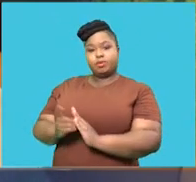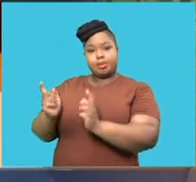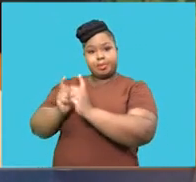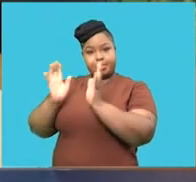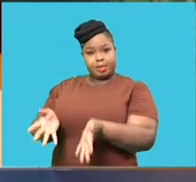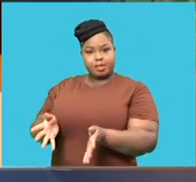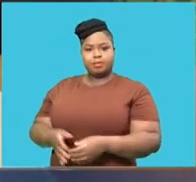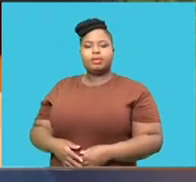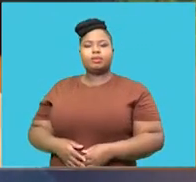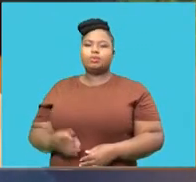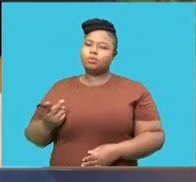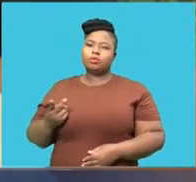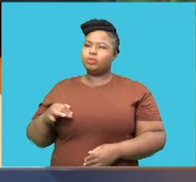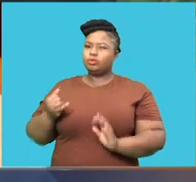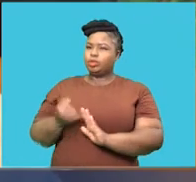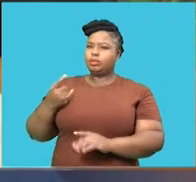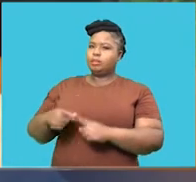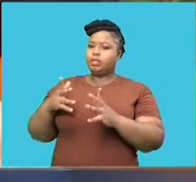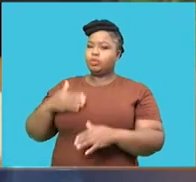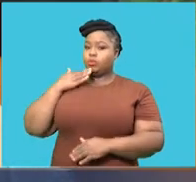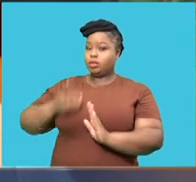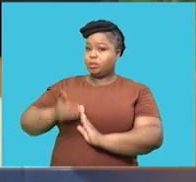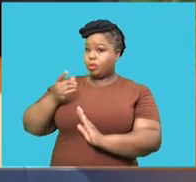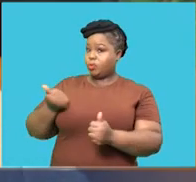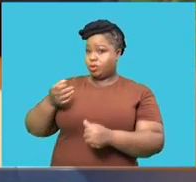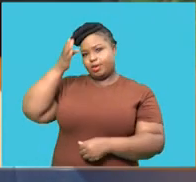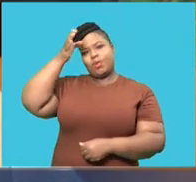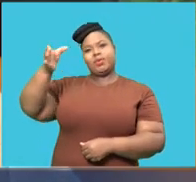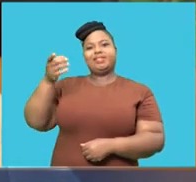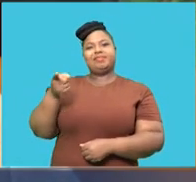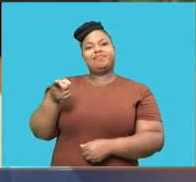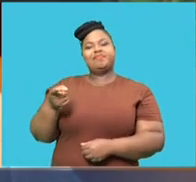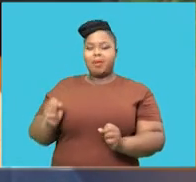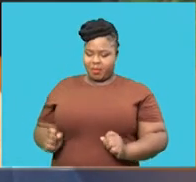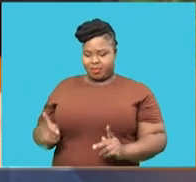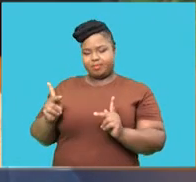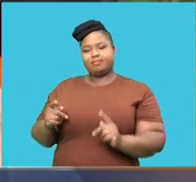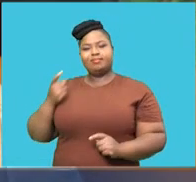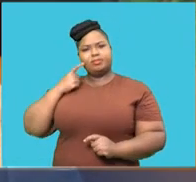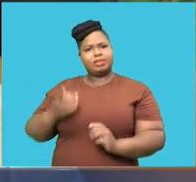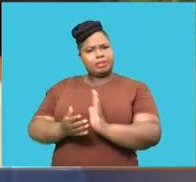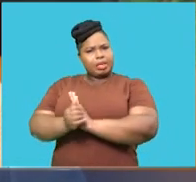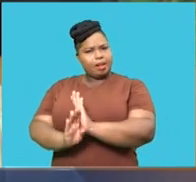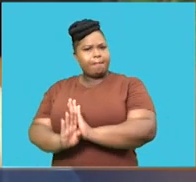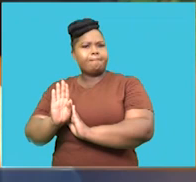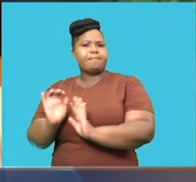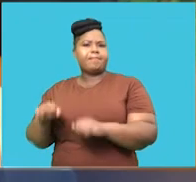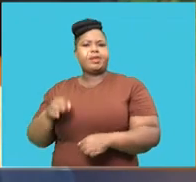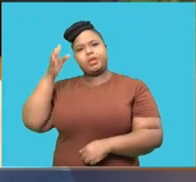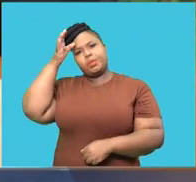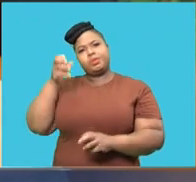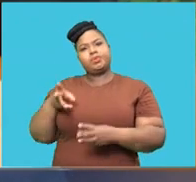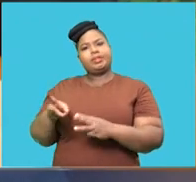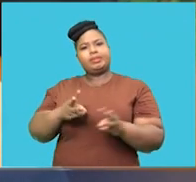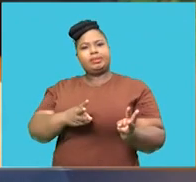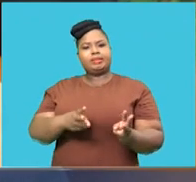but it's not only players that are developed there, but there's coaches that have an opportunity to upskill their coaching